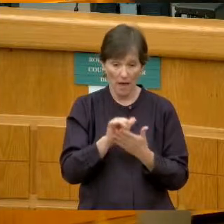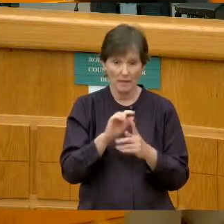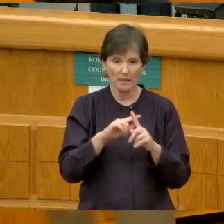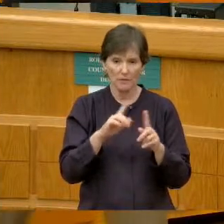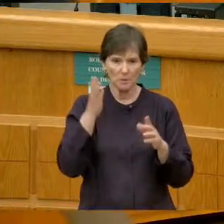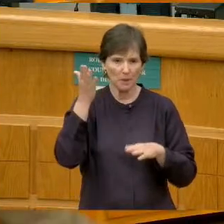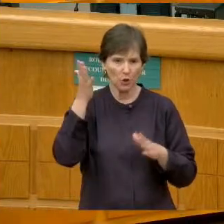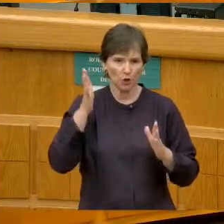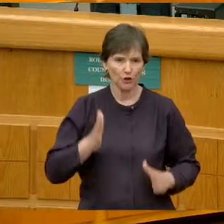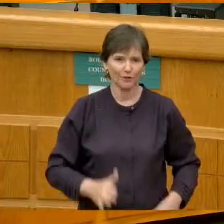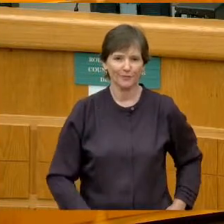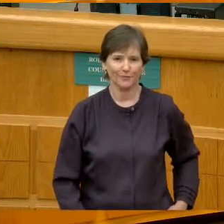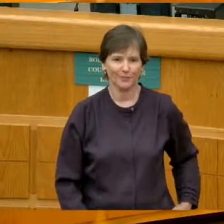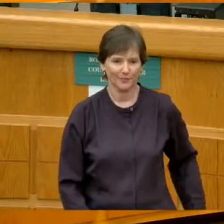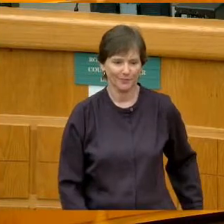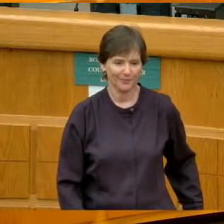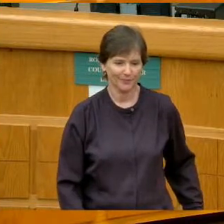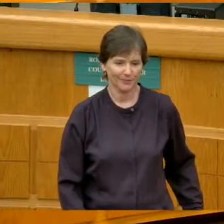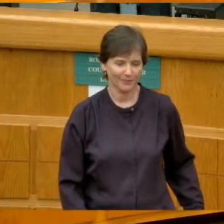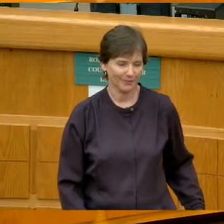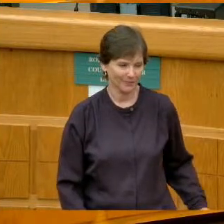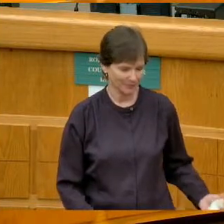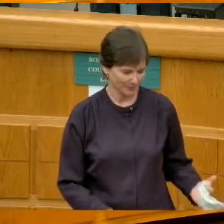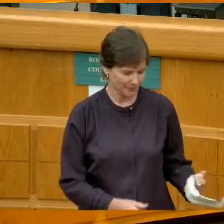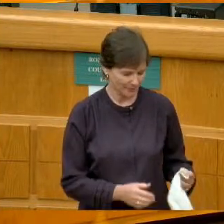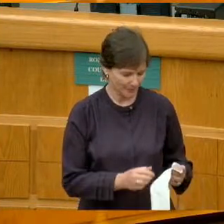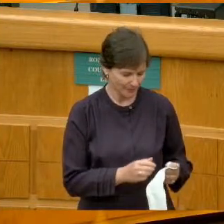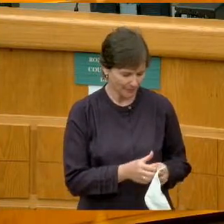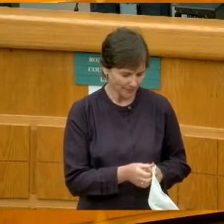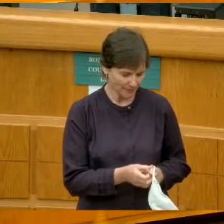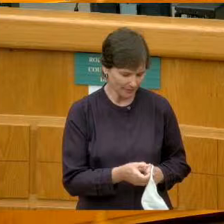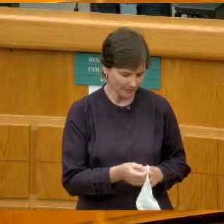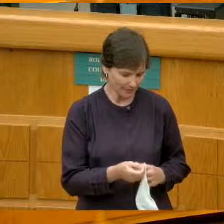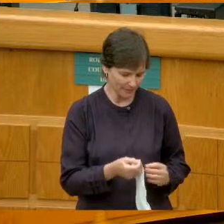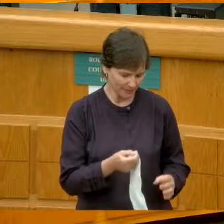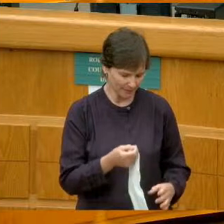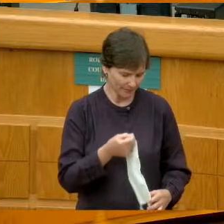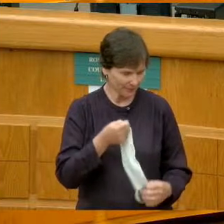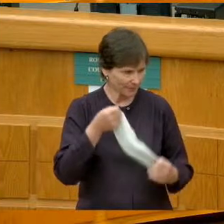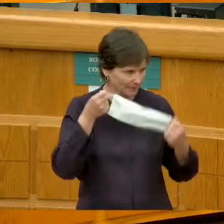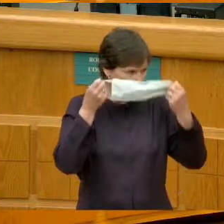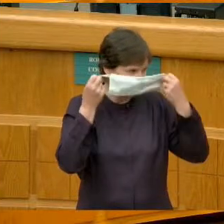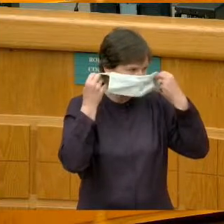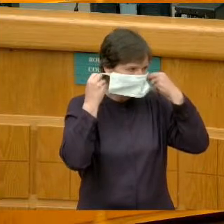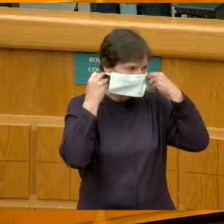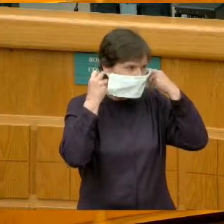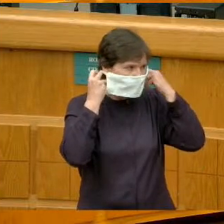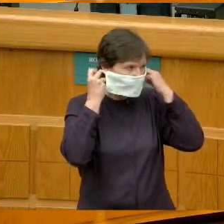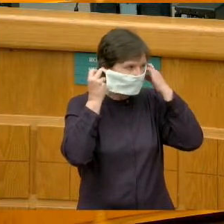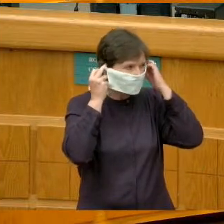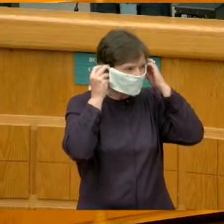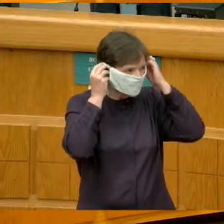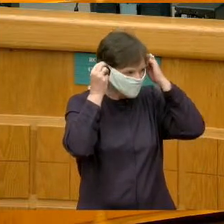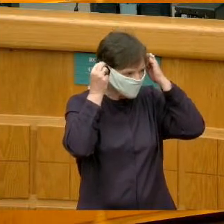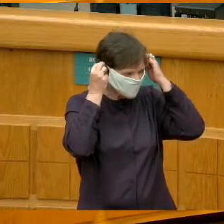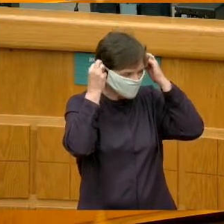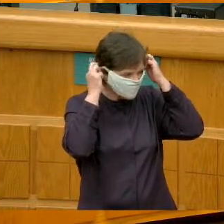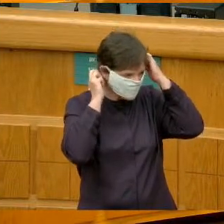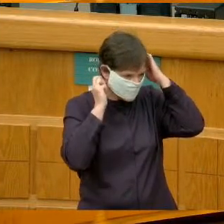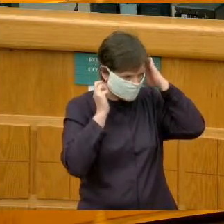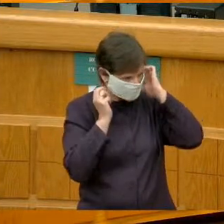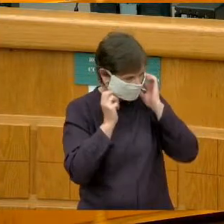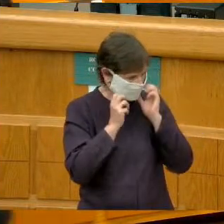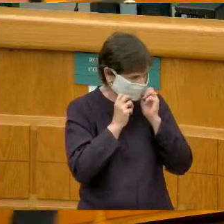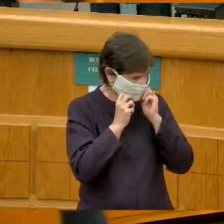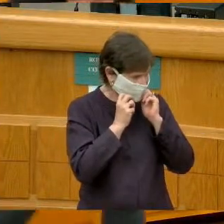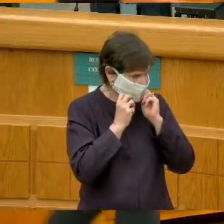Quiero agregar más información a la orden del Dr. Ramachandruni. Esta semana que nos reunimos con los superintendentes de las escuelas del Condado de Nueces, desarrollamos